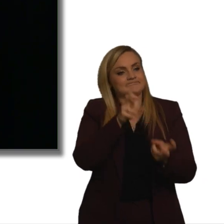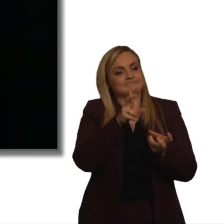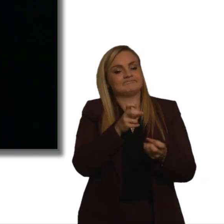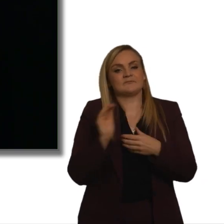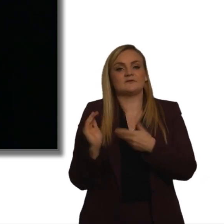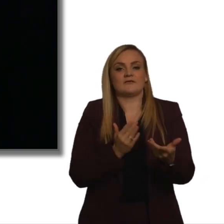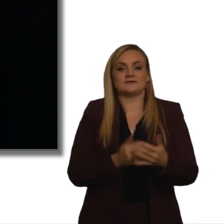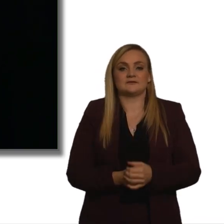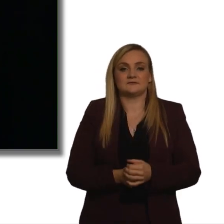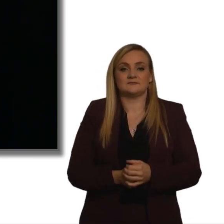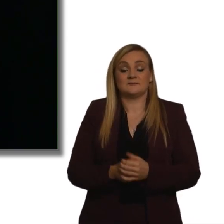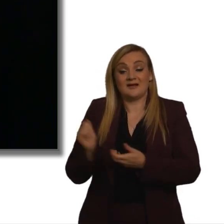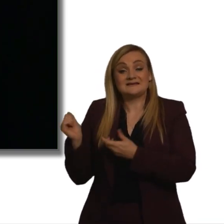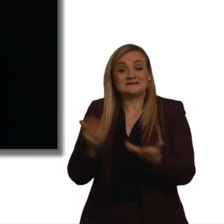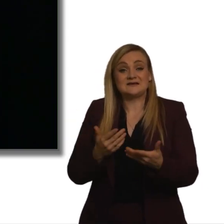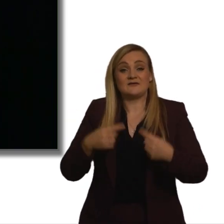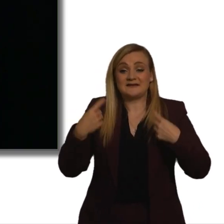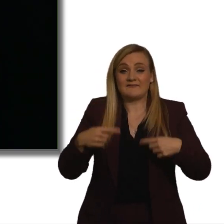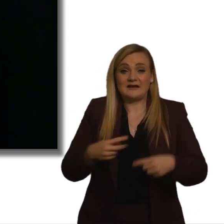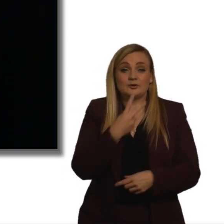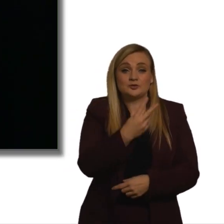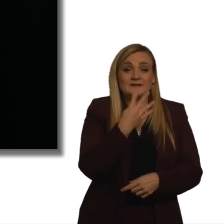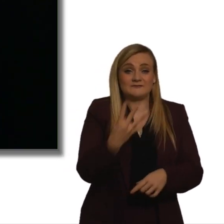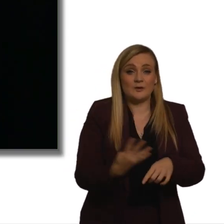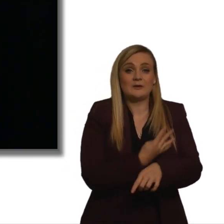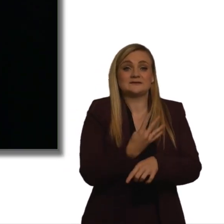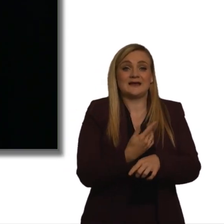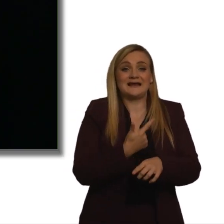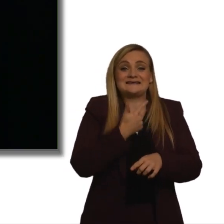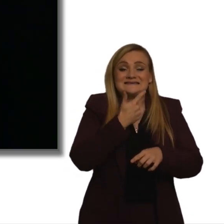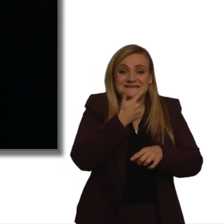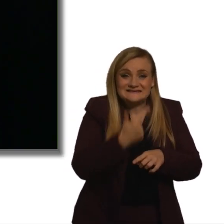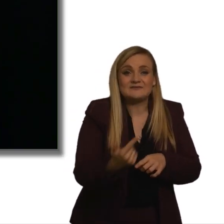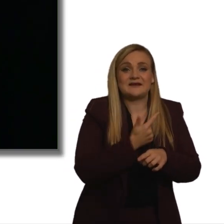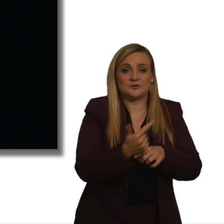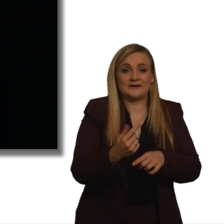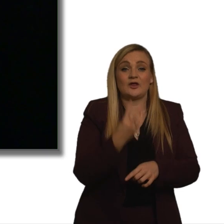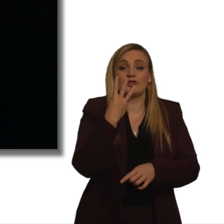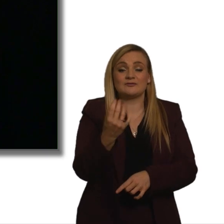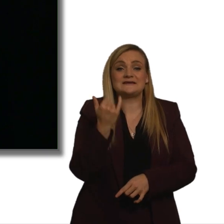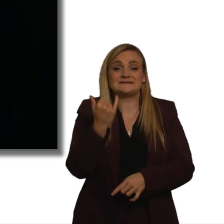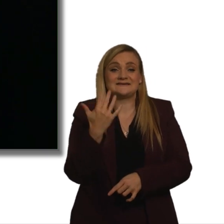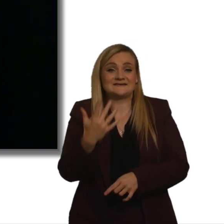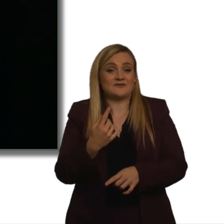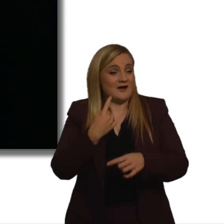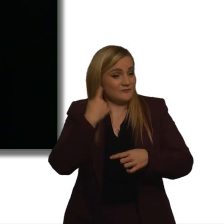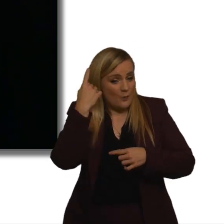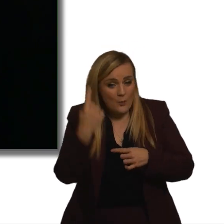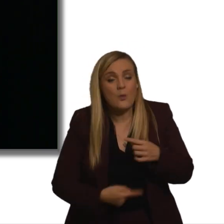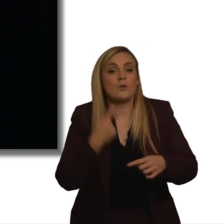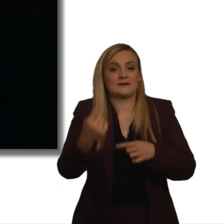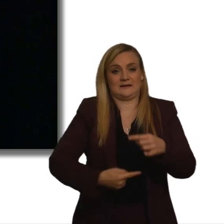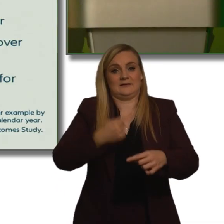This service is available 24 hours a day, 365 days a year, offering emotional support to anyone who needs